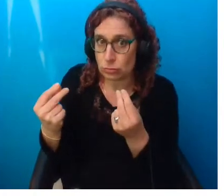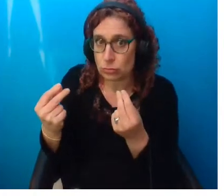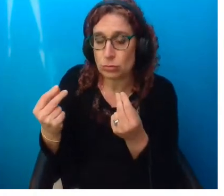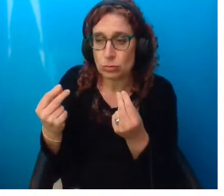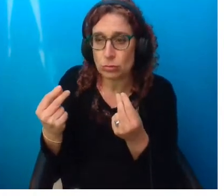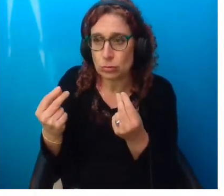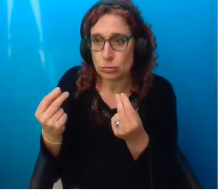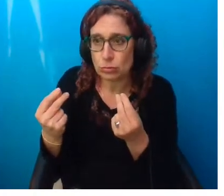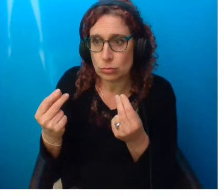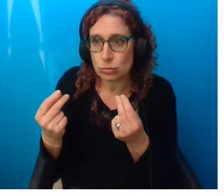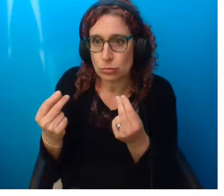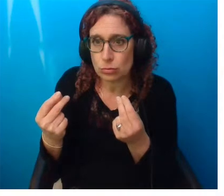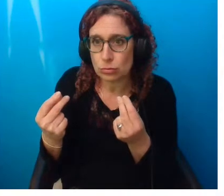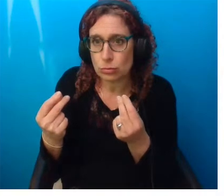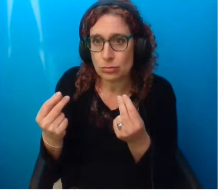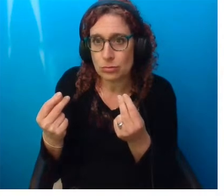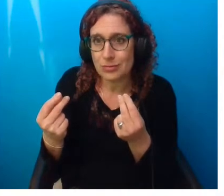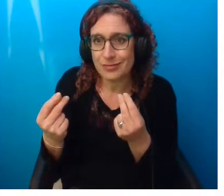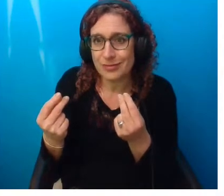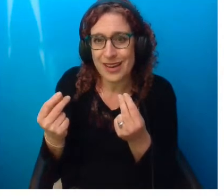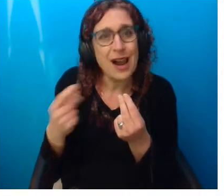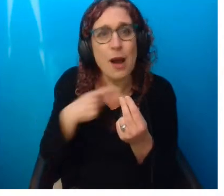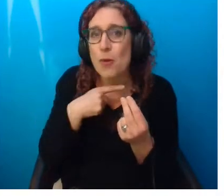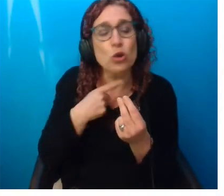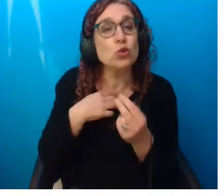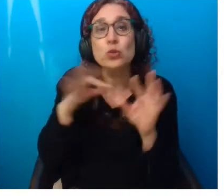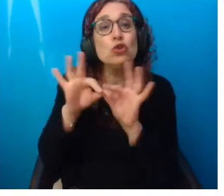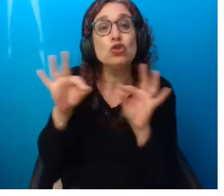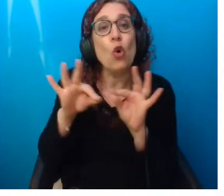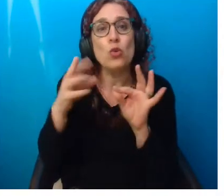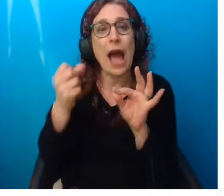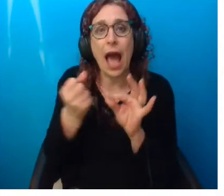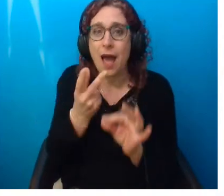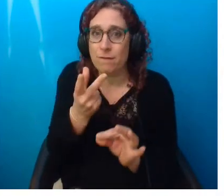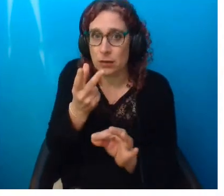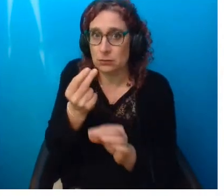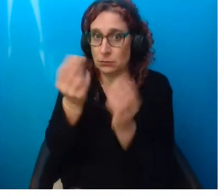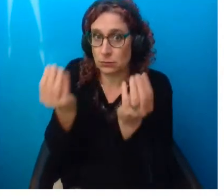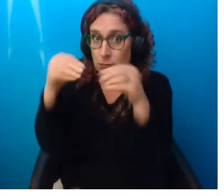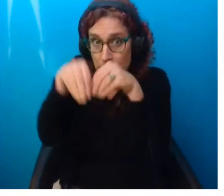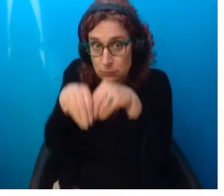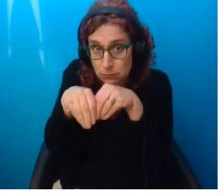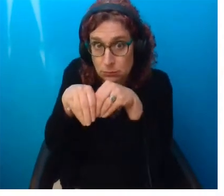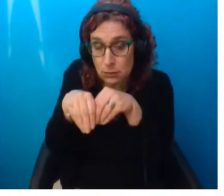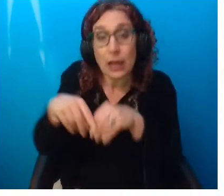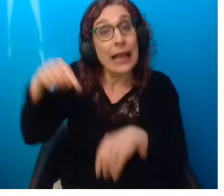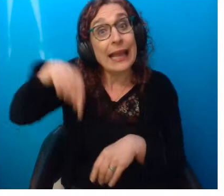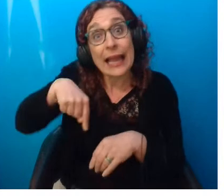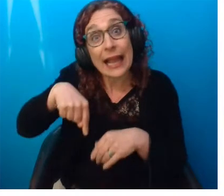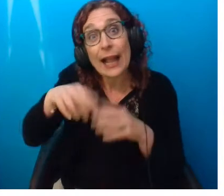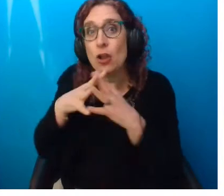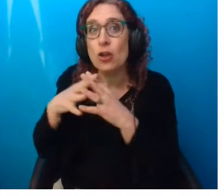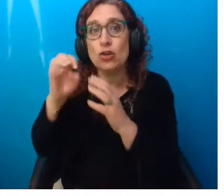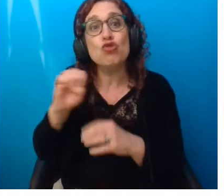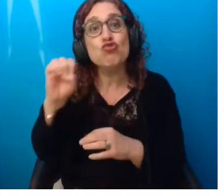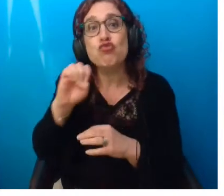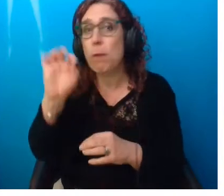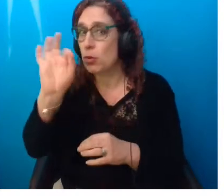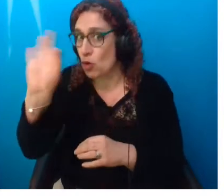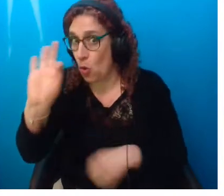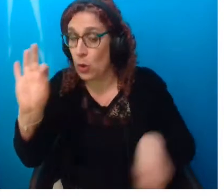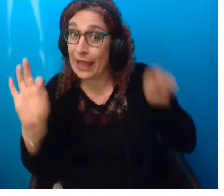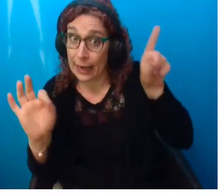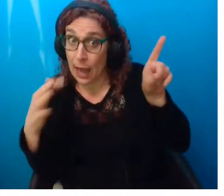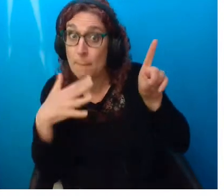but we don't have mixed products. In Europe, in the United States, people would mix different